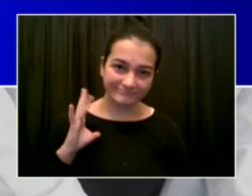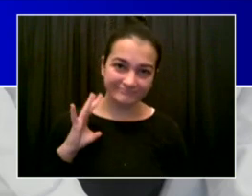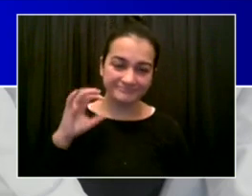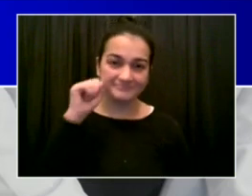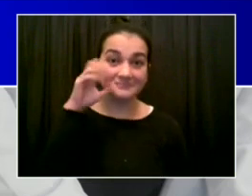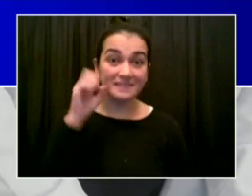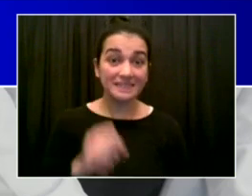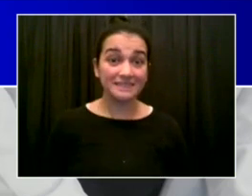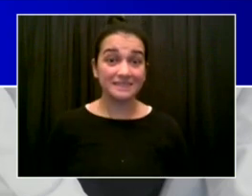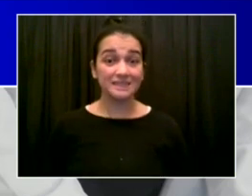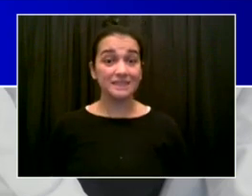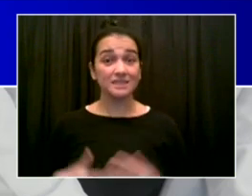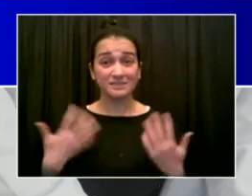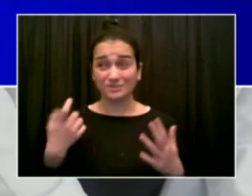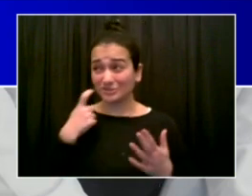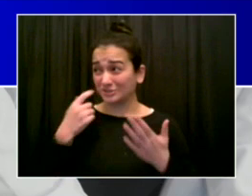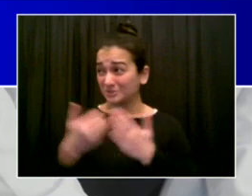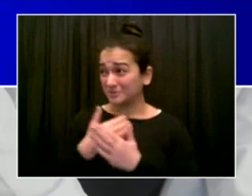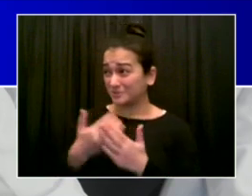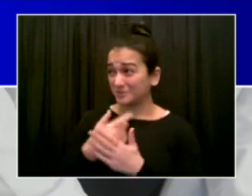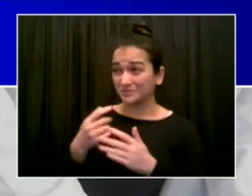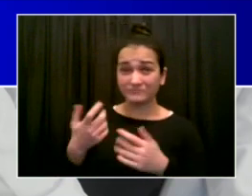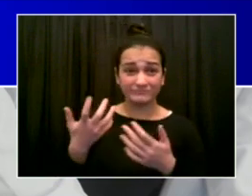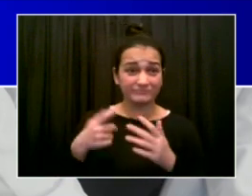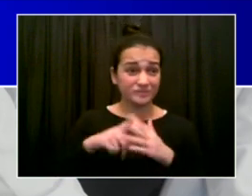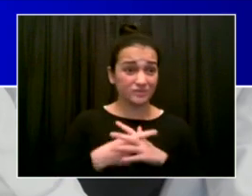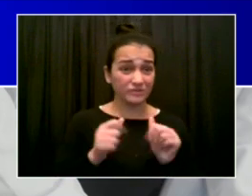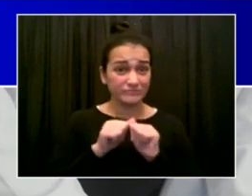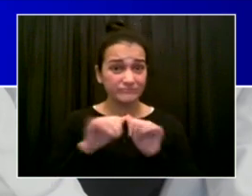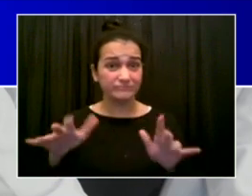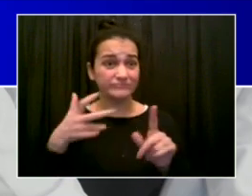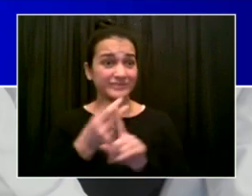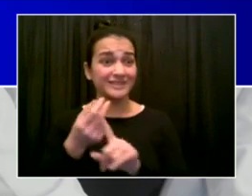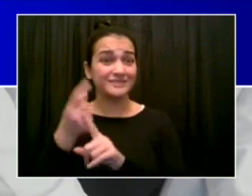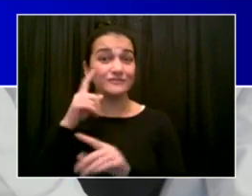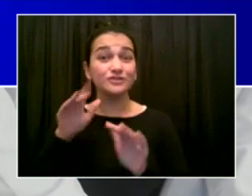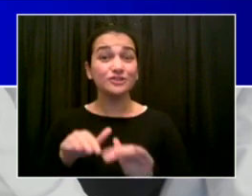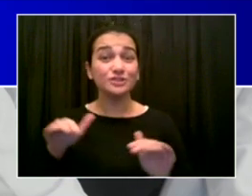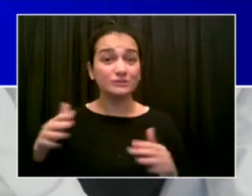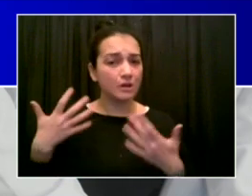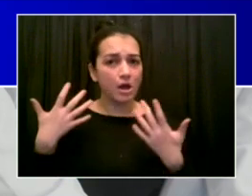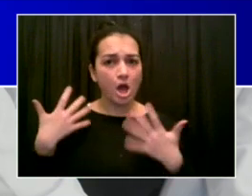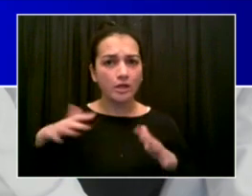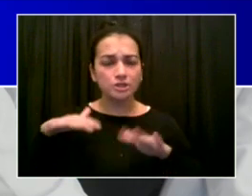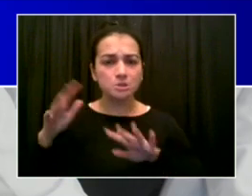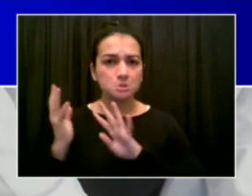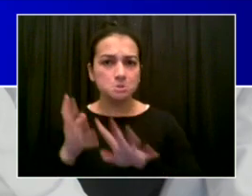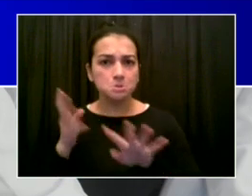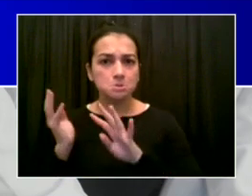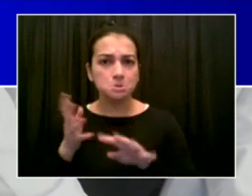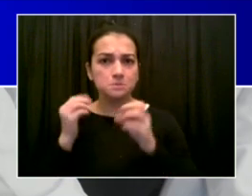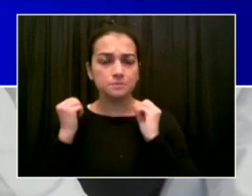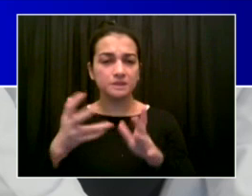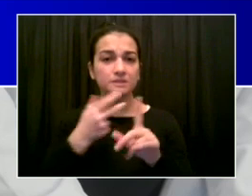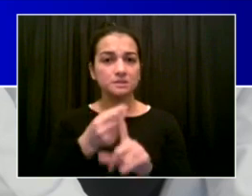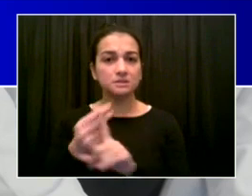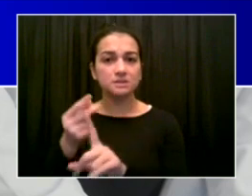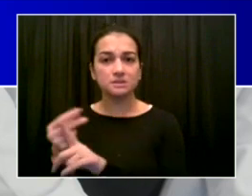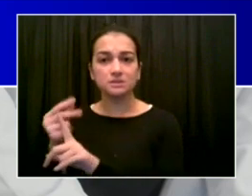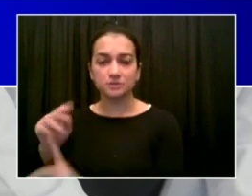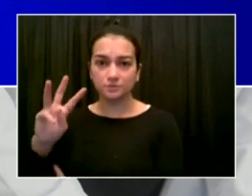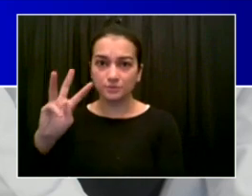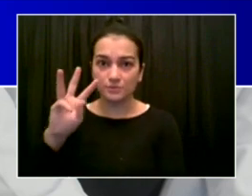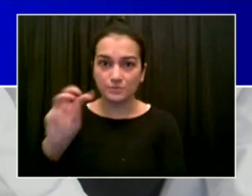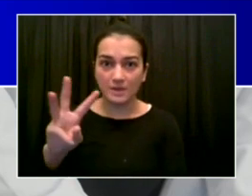weeks. But parents are showing up, kids are showing up. It's working. We got a lot more to do, but it's a great, strong start.